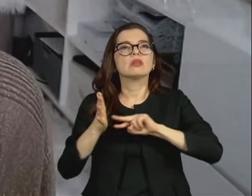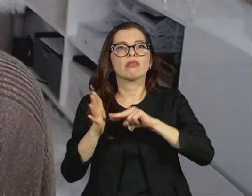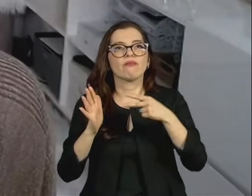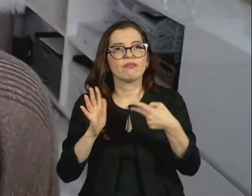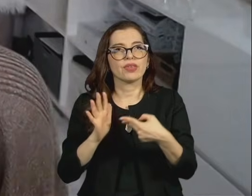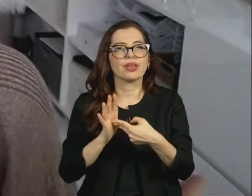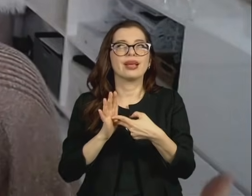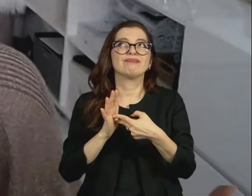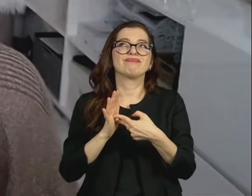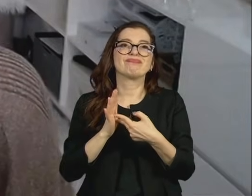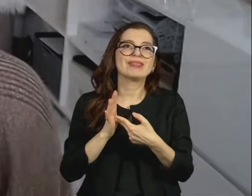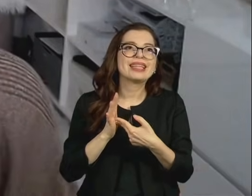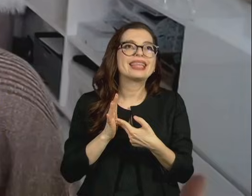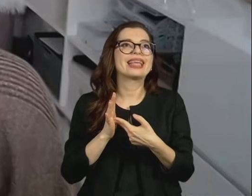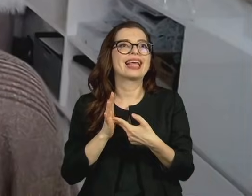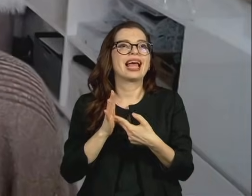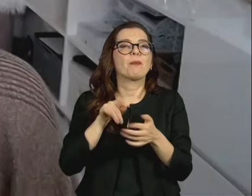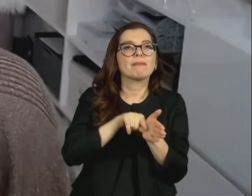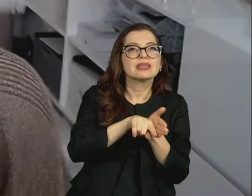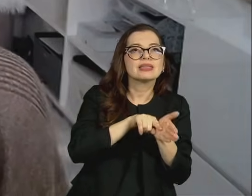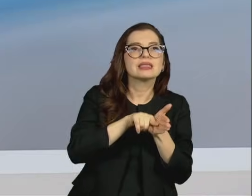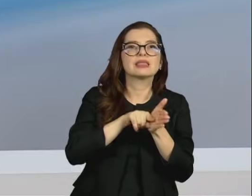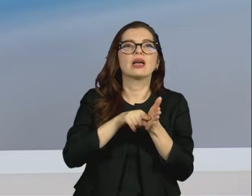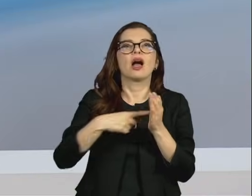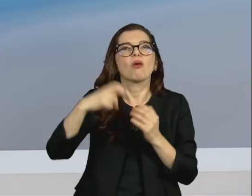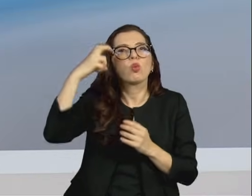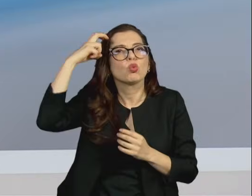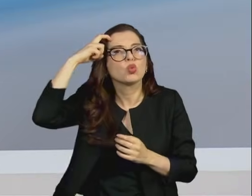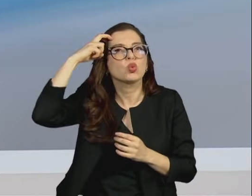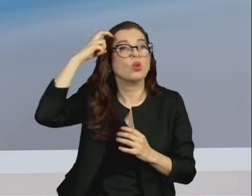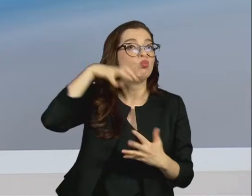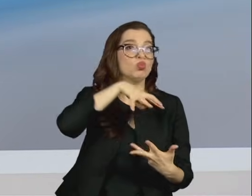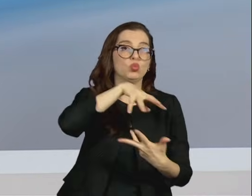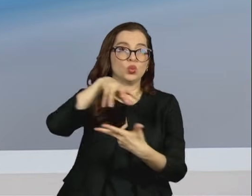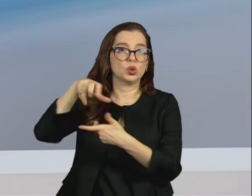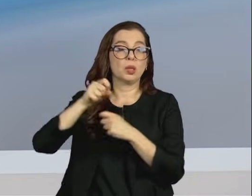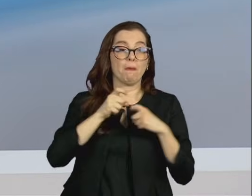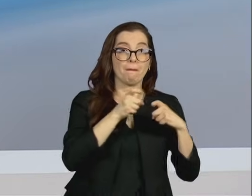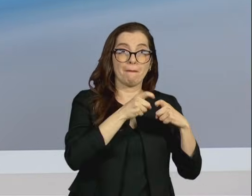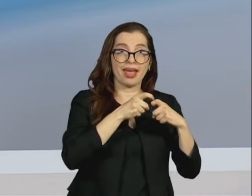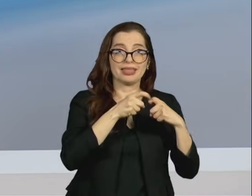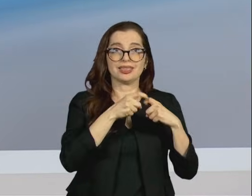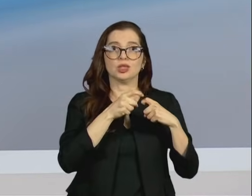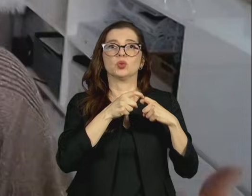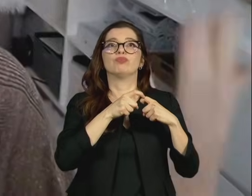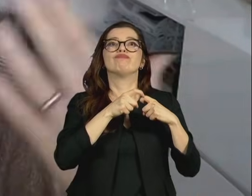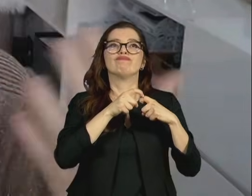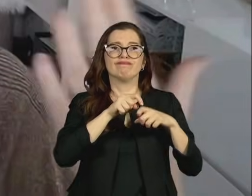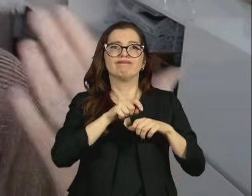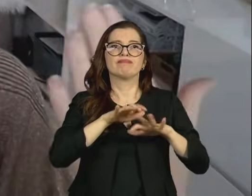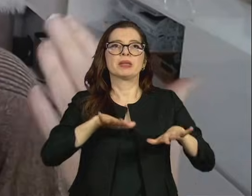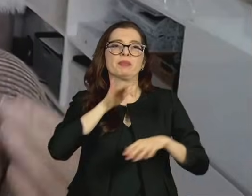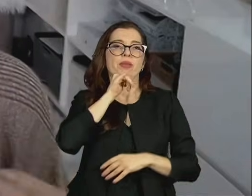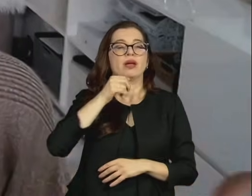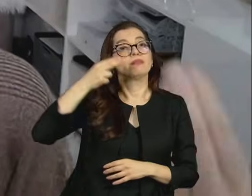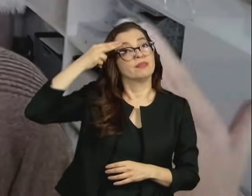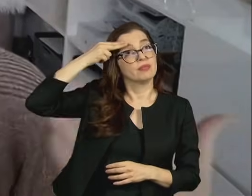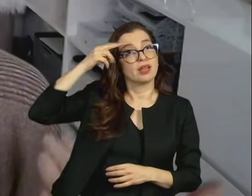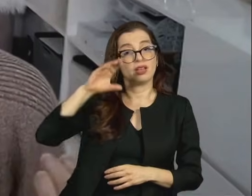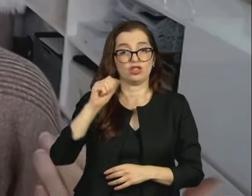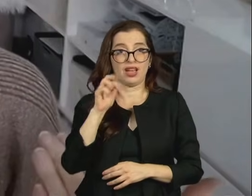of research and culture in the medical world for a very, very long time. It goes back to